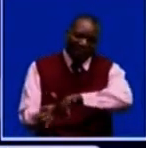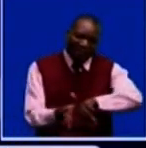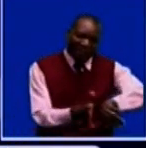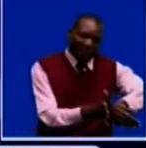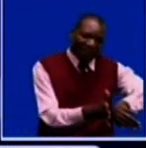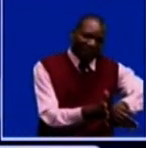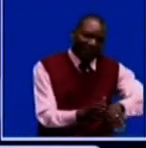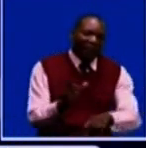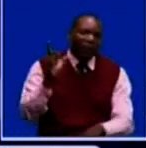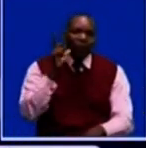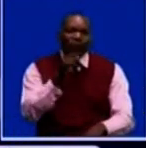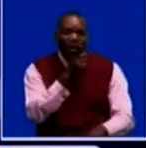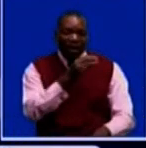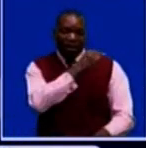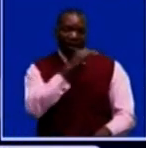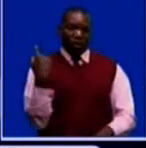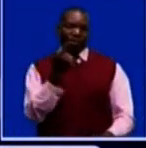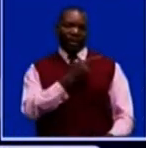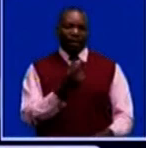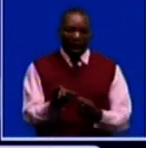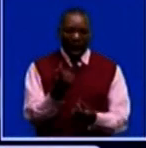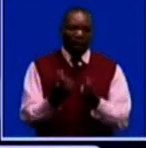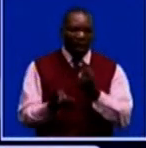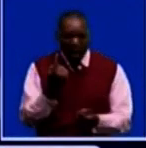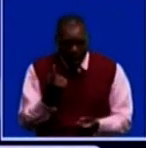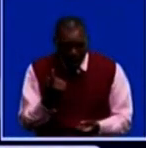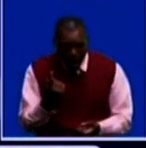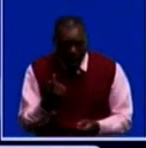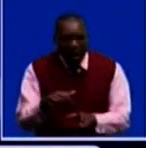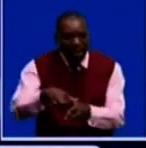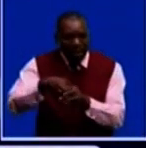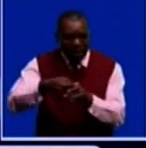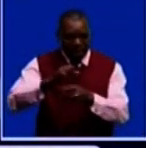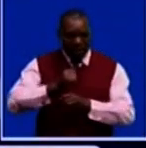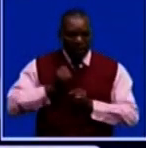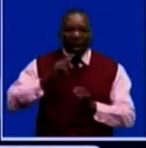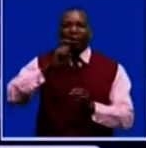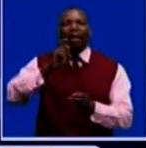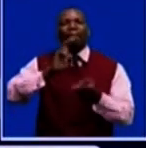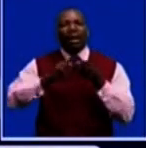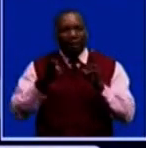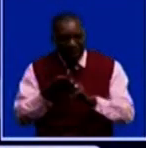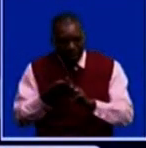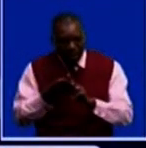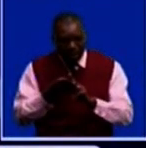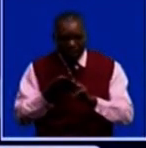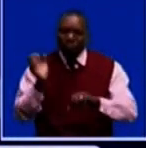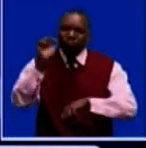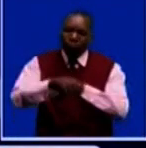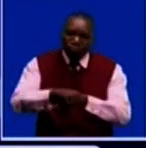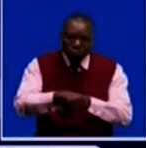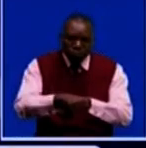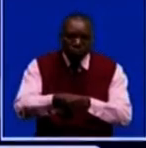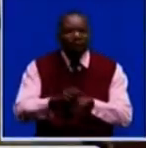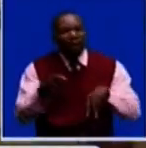Meanwhile, Kabwata, Member of Parliament, Stephen Luwinda, has called for stakeholder collaboration in the fight against HIV and